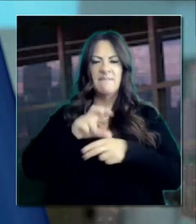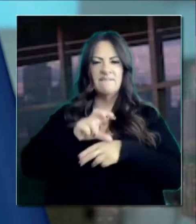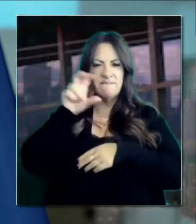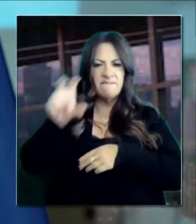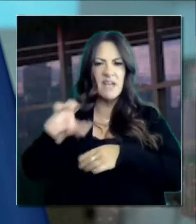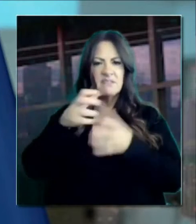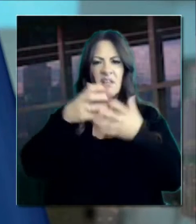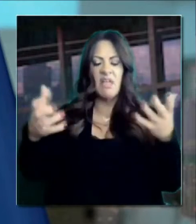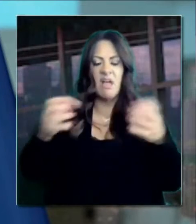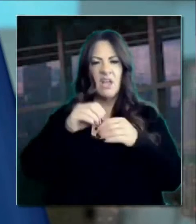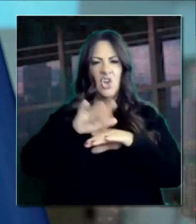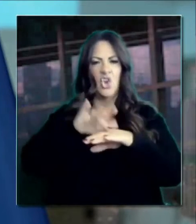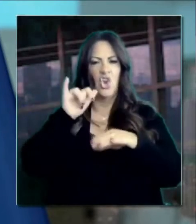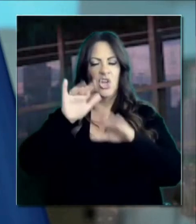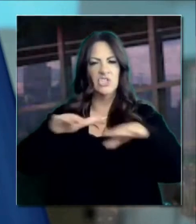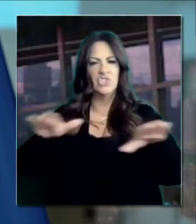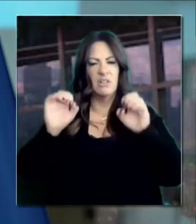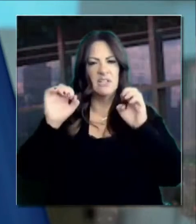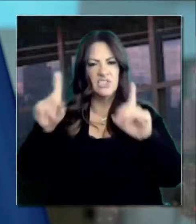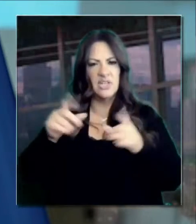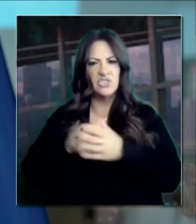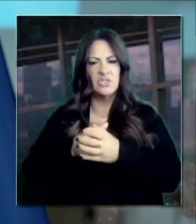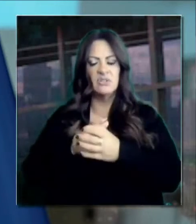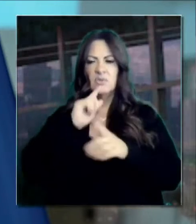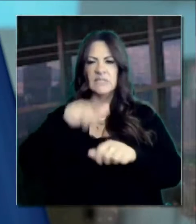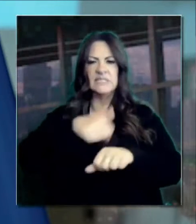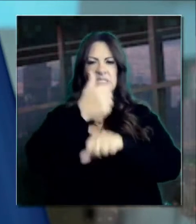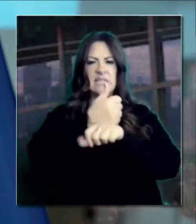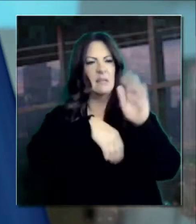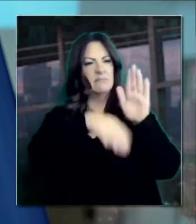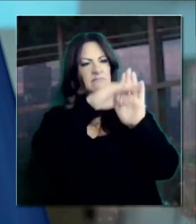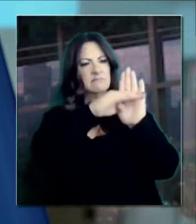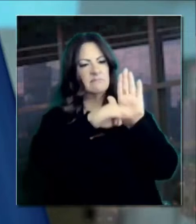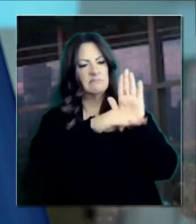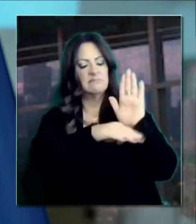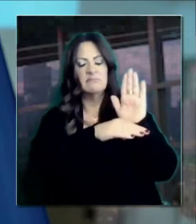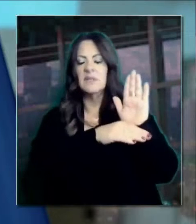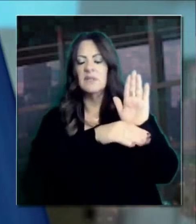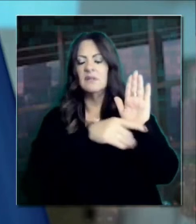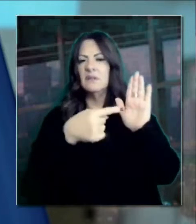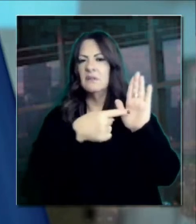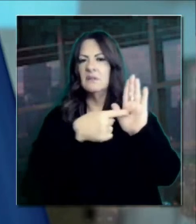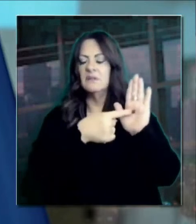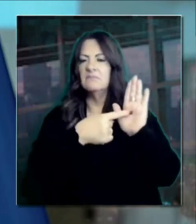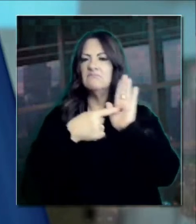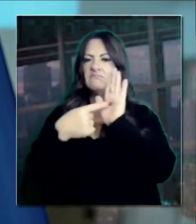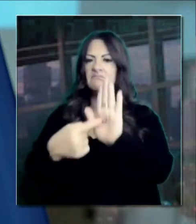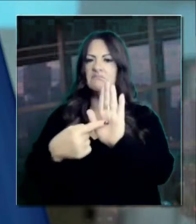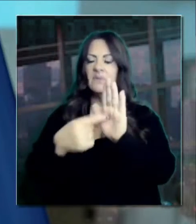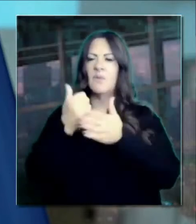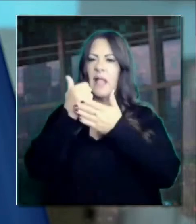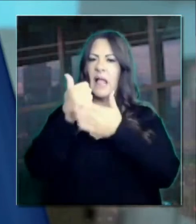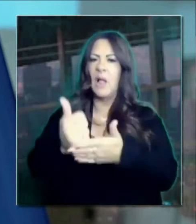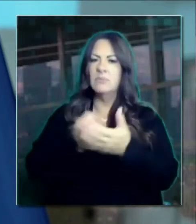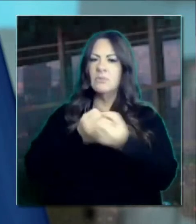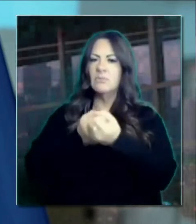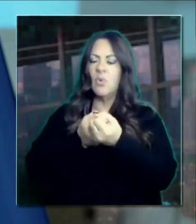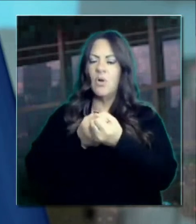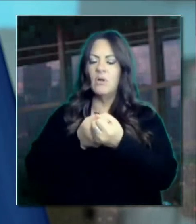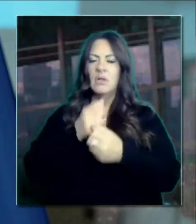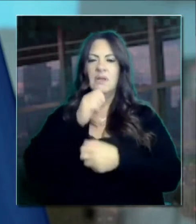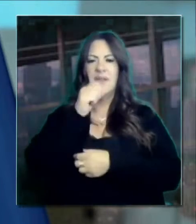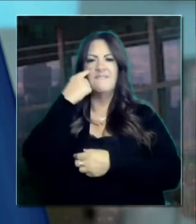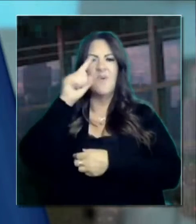education, to put out a blueprint, first blueprint of its type in state history, a master plan, not just for